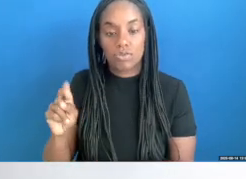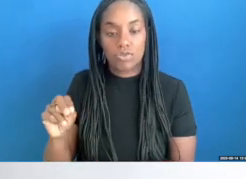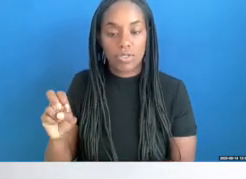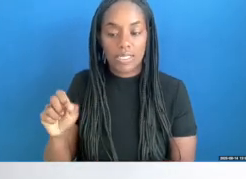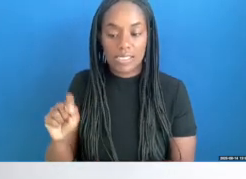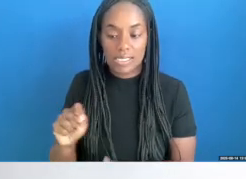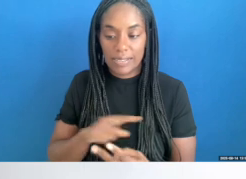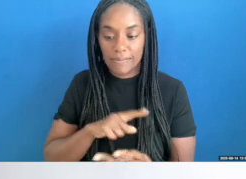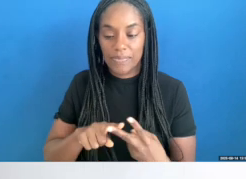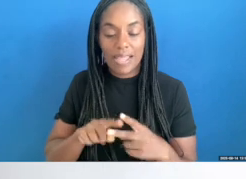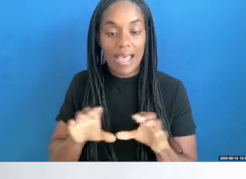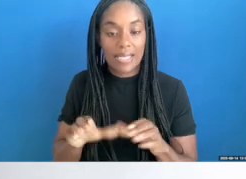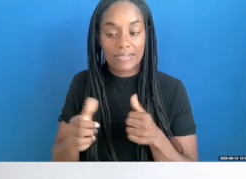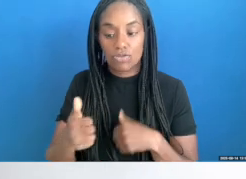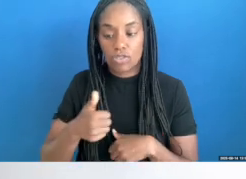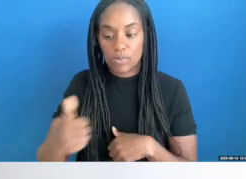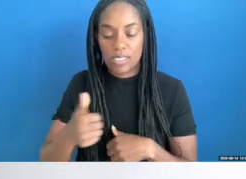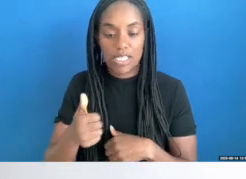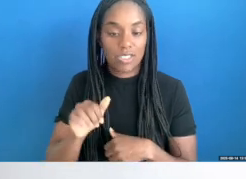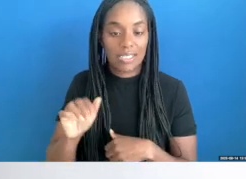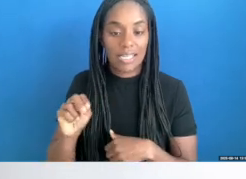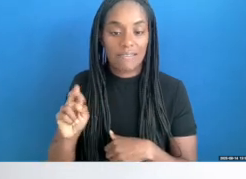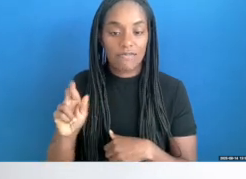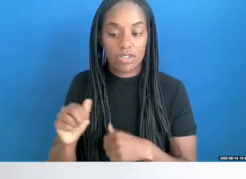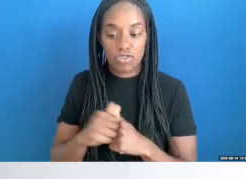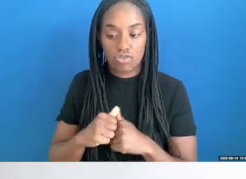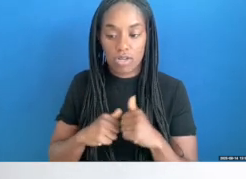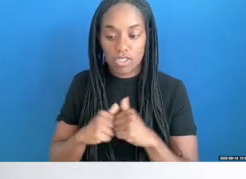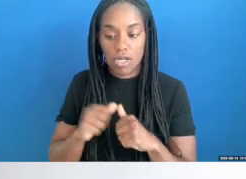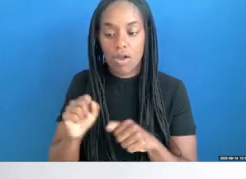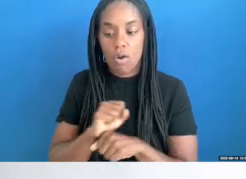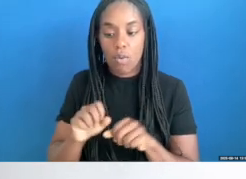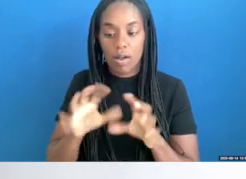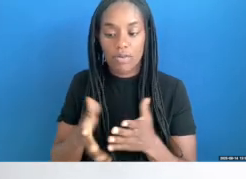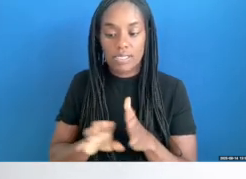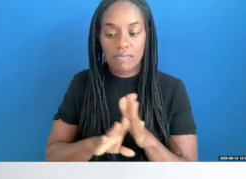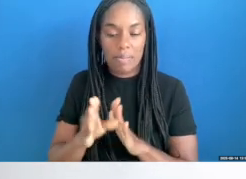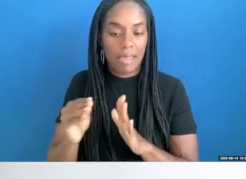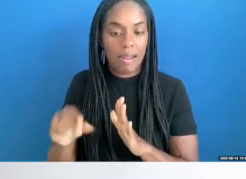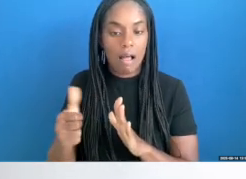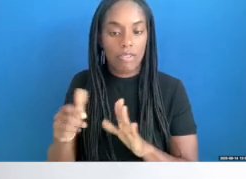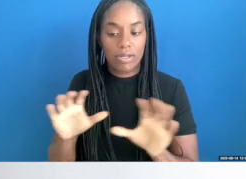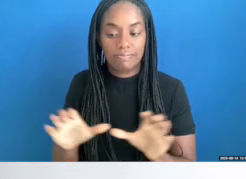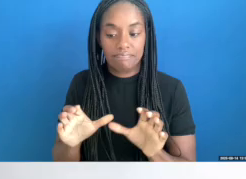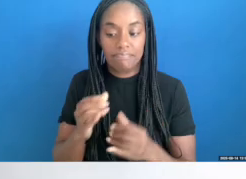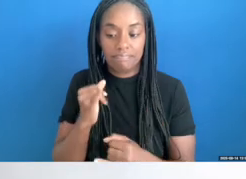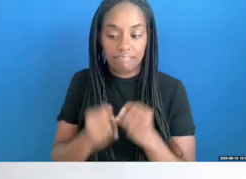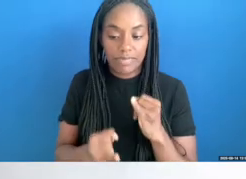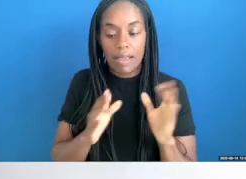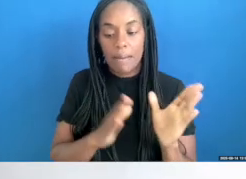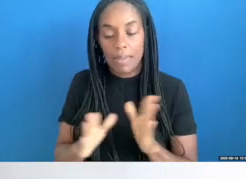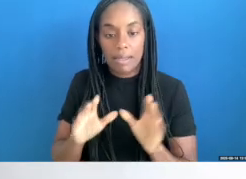infrastructure, workforce development, and other activities. Lastly, planning and capacity